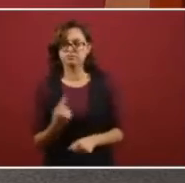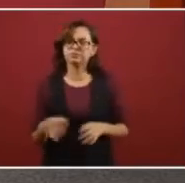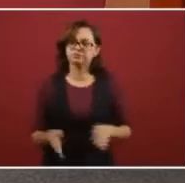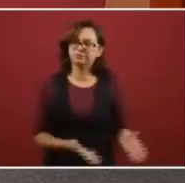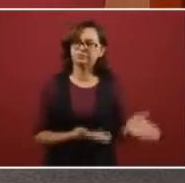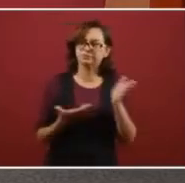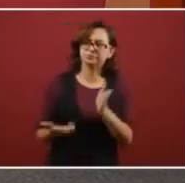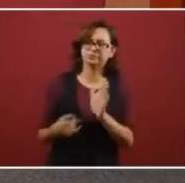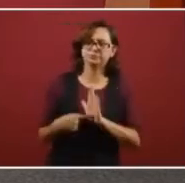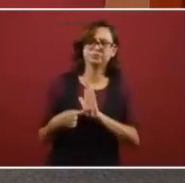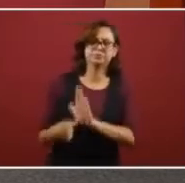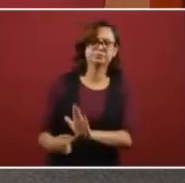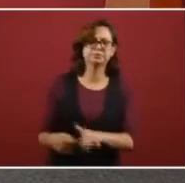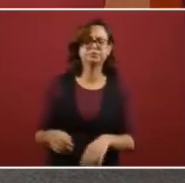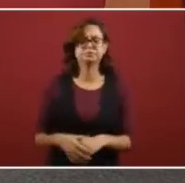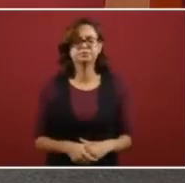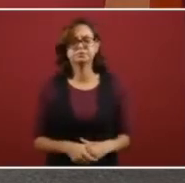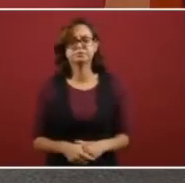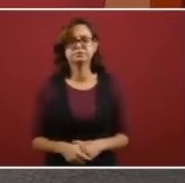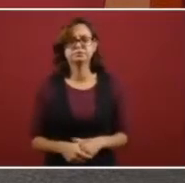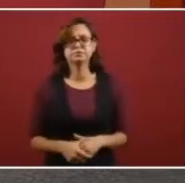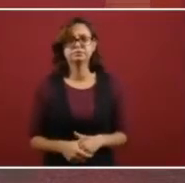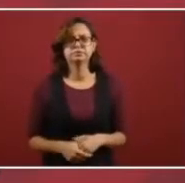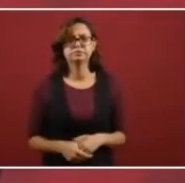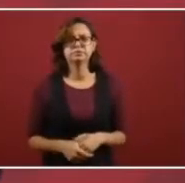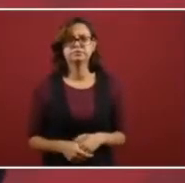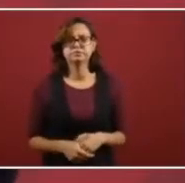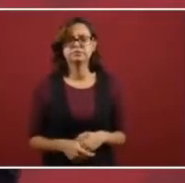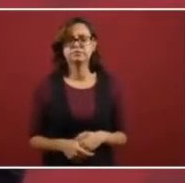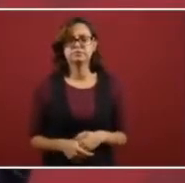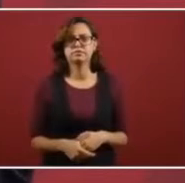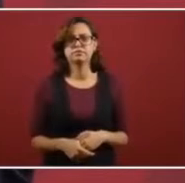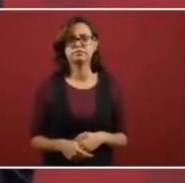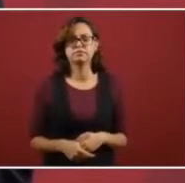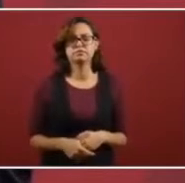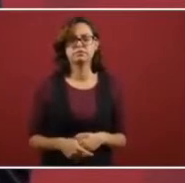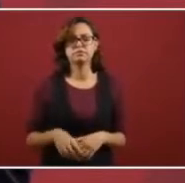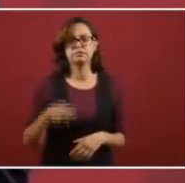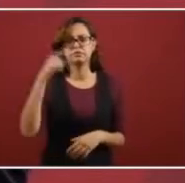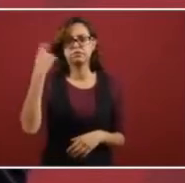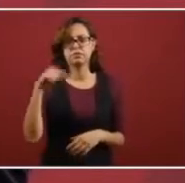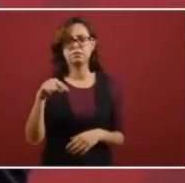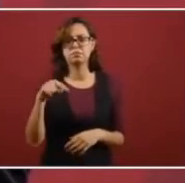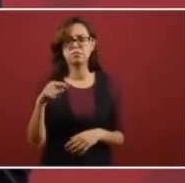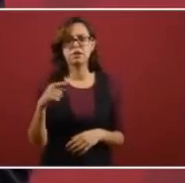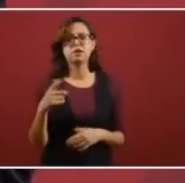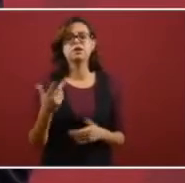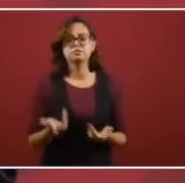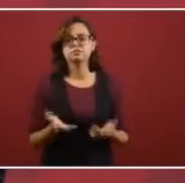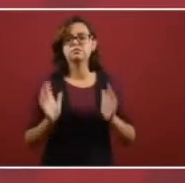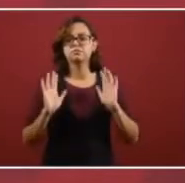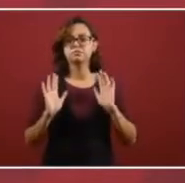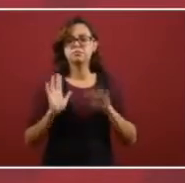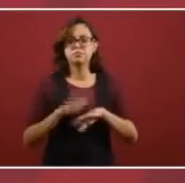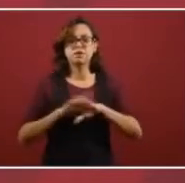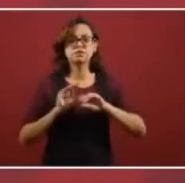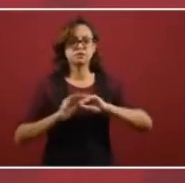and what, how we subscribe to what we're doing, so that you can understand